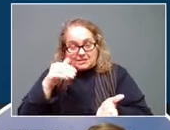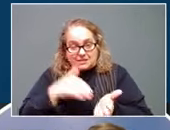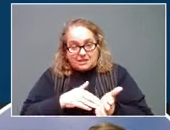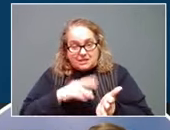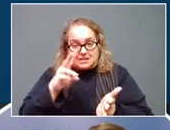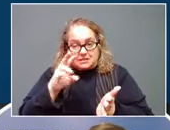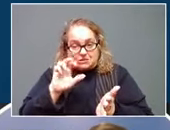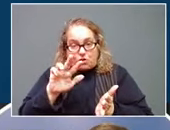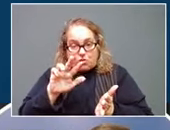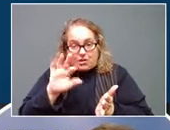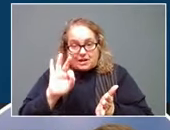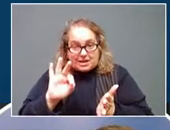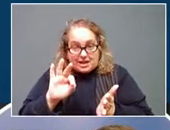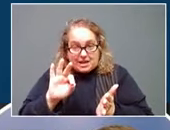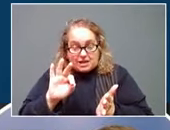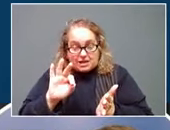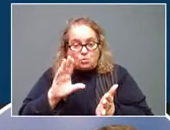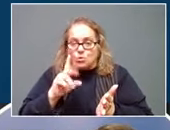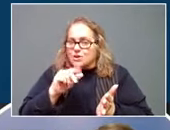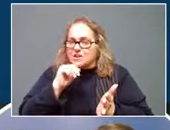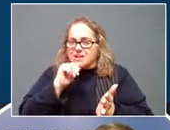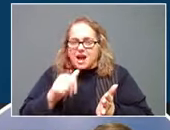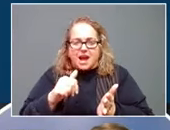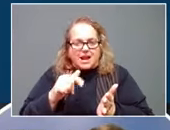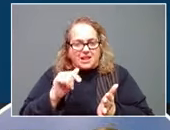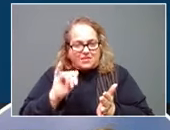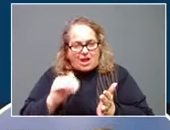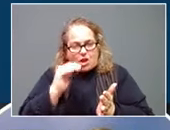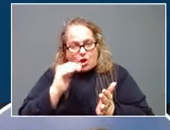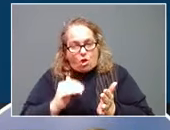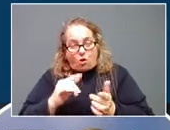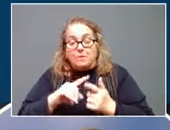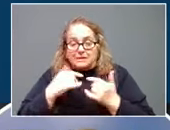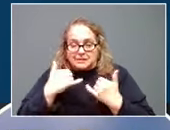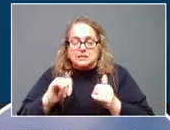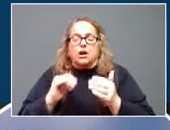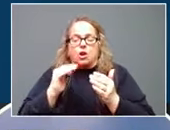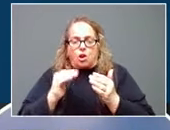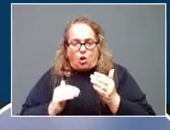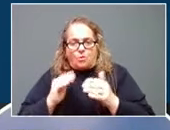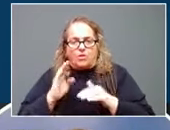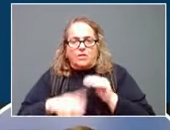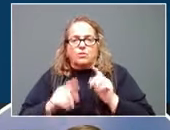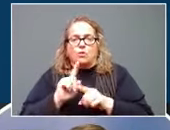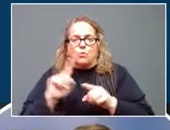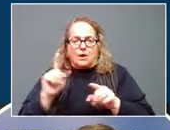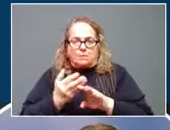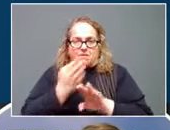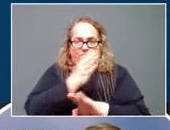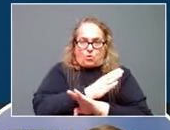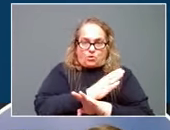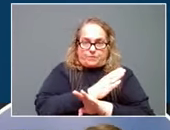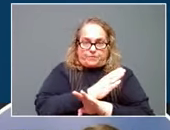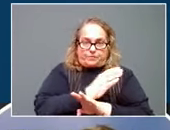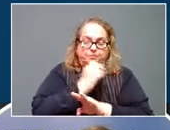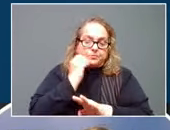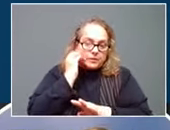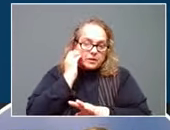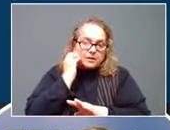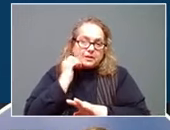46,639, would not have been as low as it is, but still significantly lower than the week before. And let me give just a little bit of